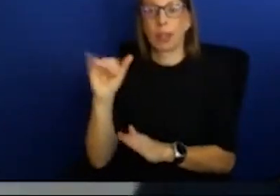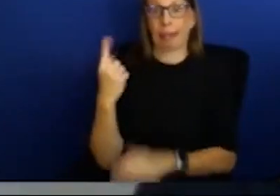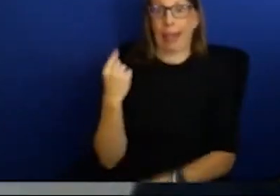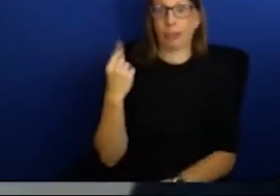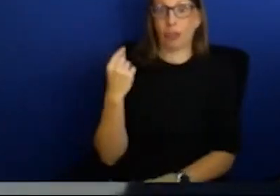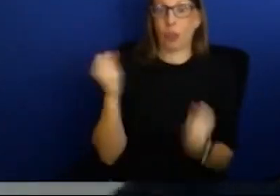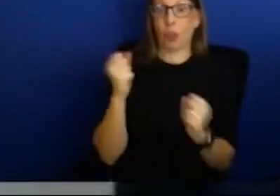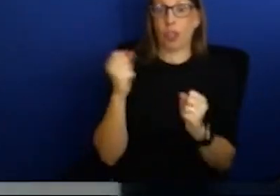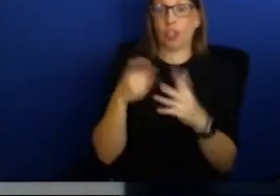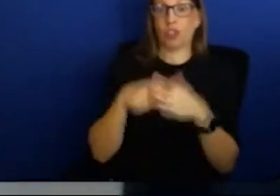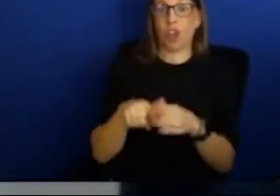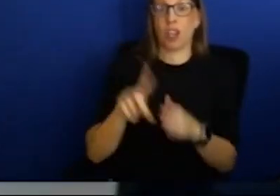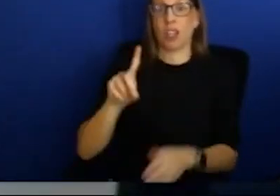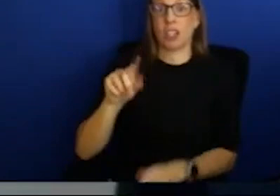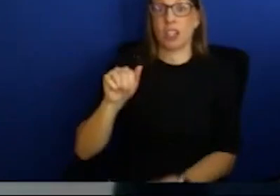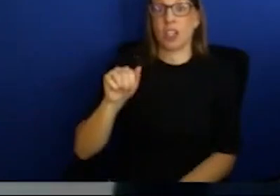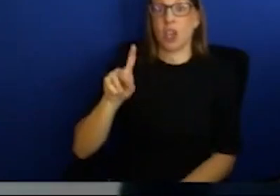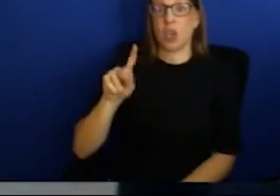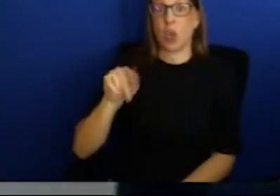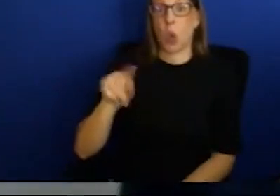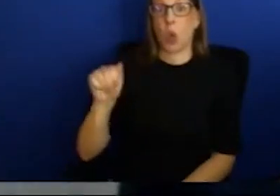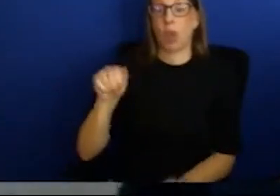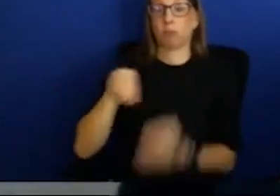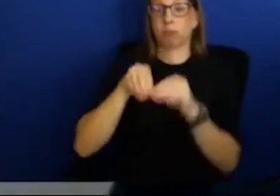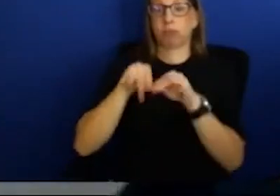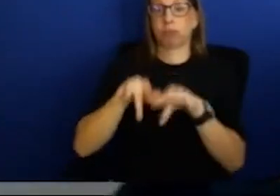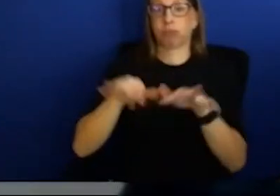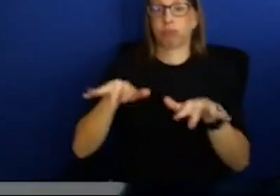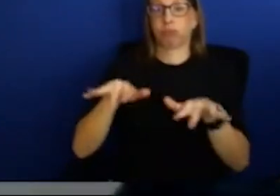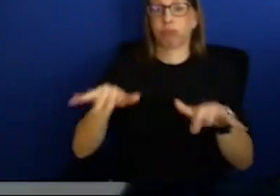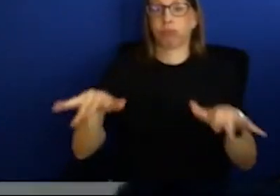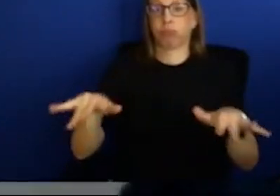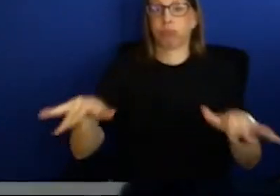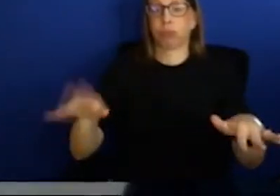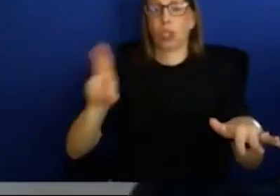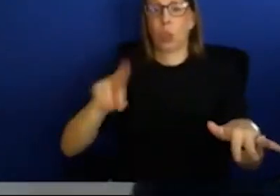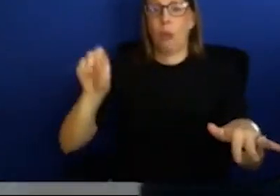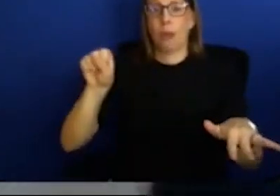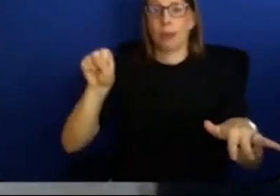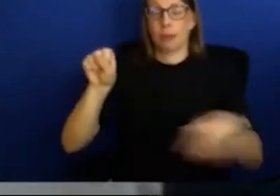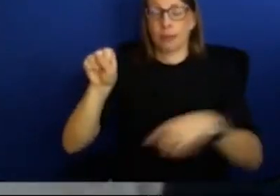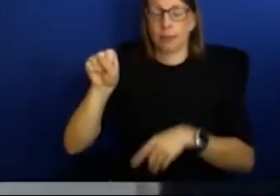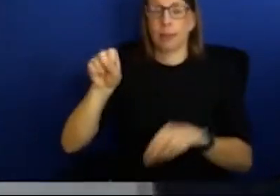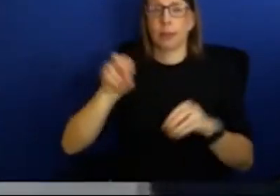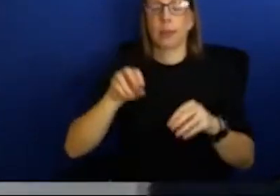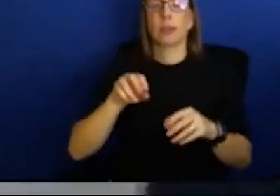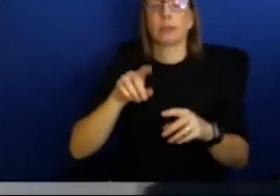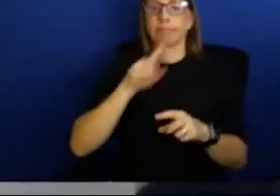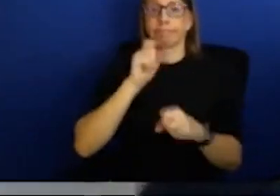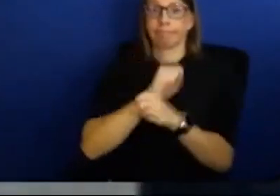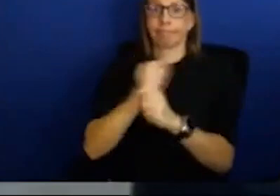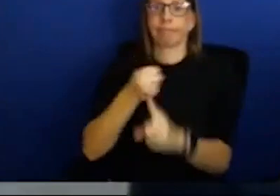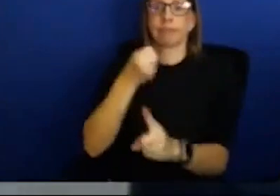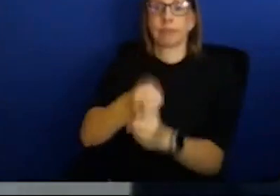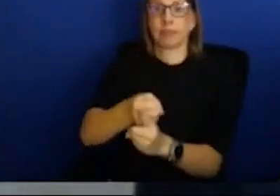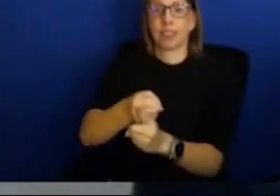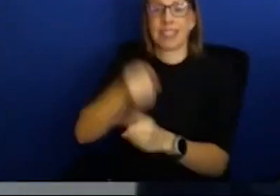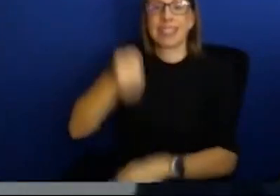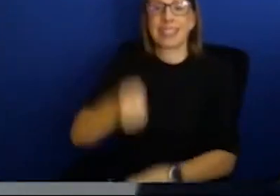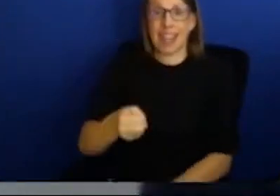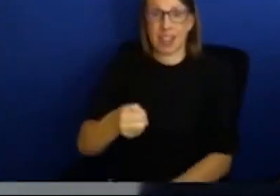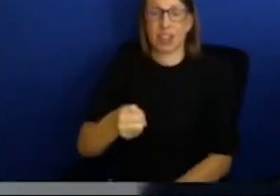in the Dakotas and spread out and down to every corner of the United States. So it did eventually hit the South, and particularly